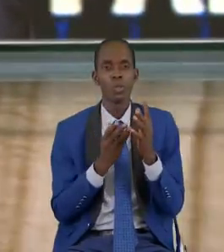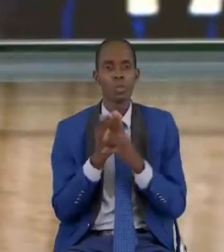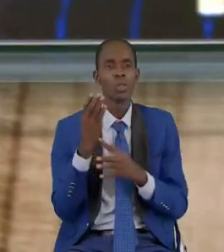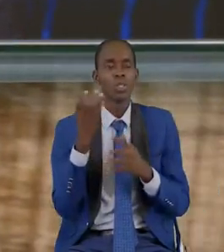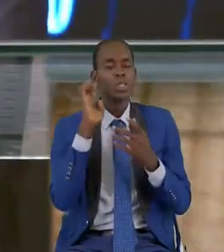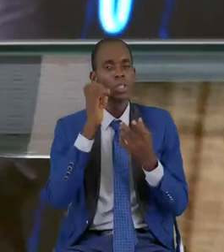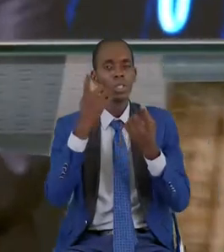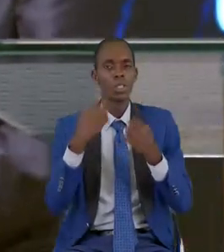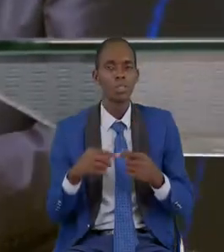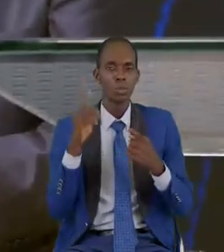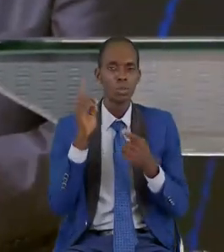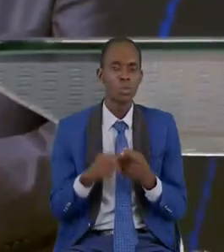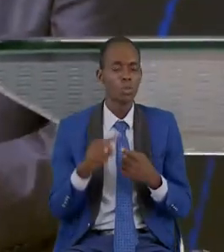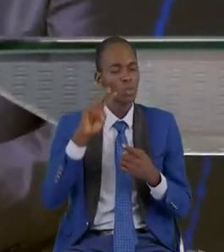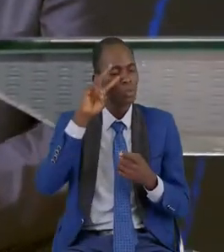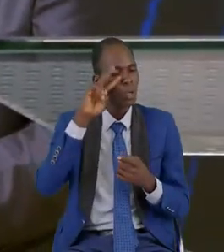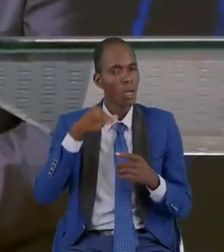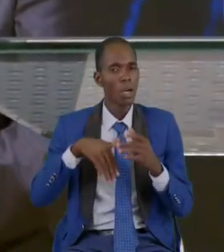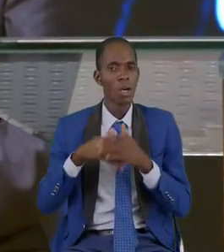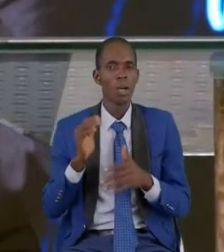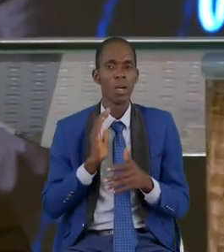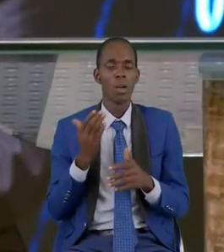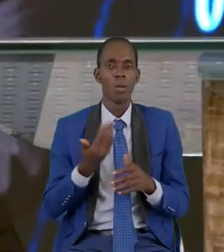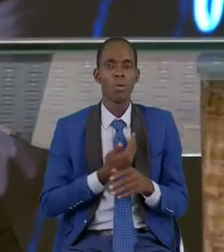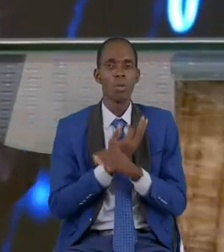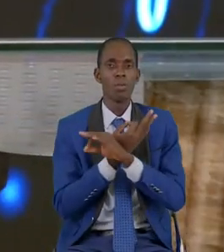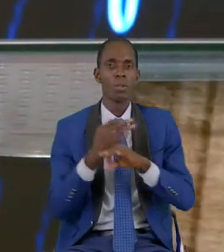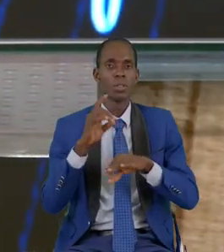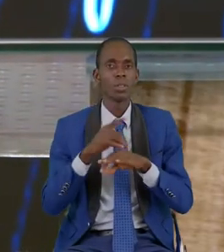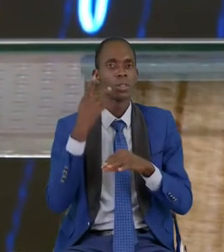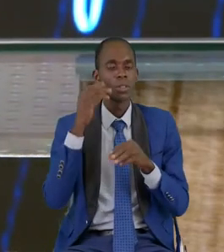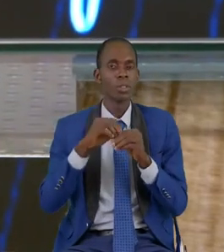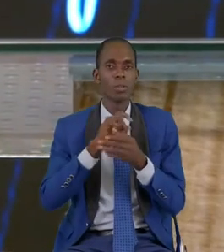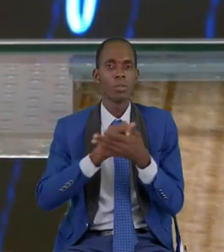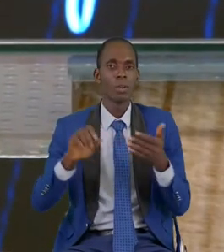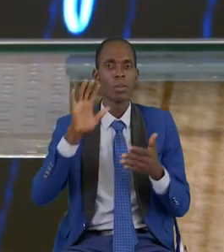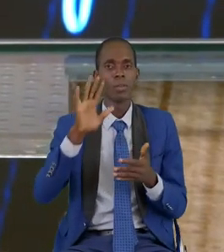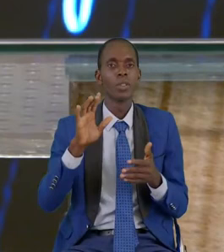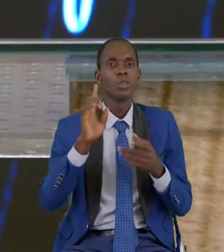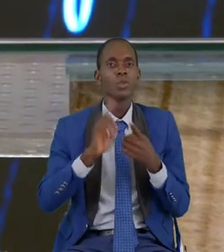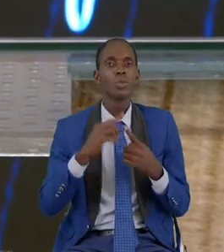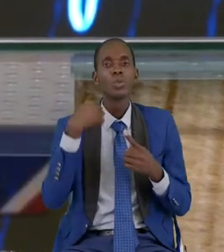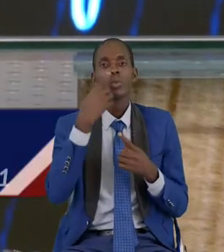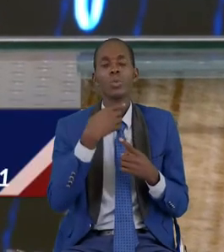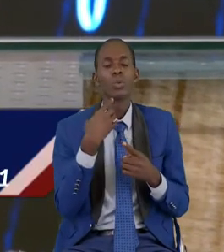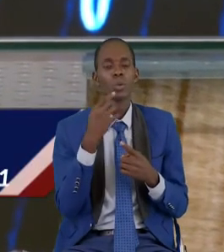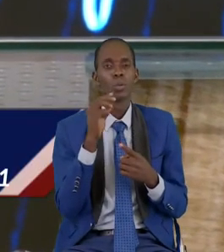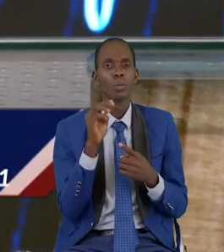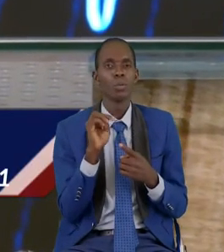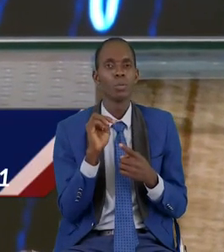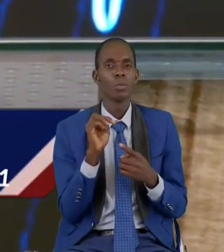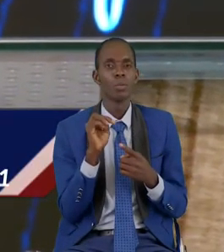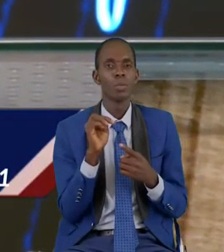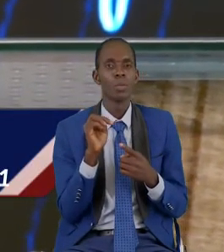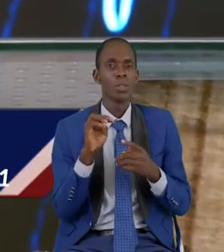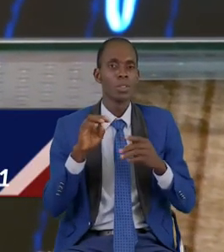our liberty. Look at verse 5. Verse 5 says, to whom we give place by